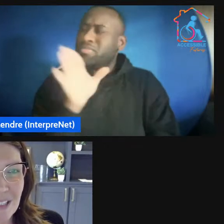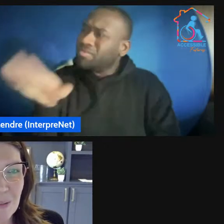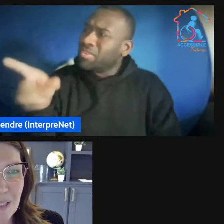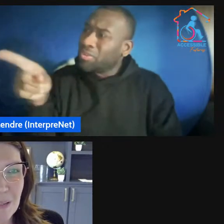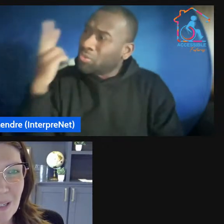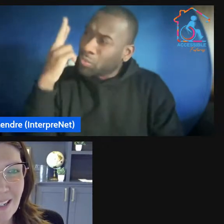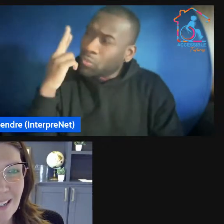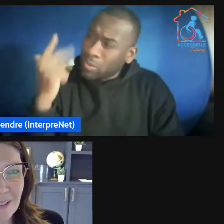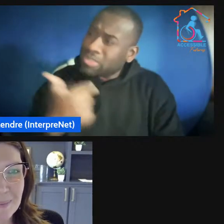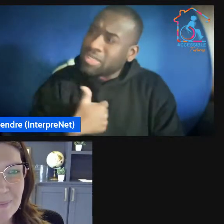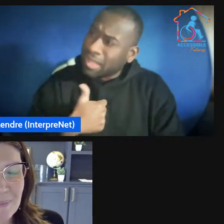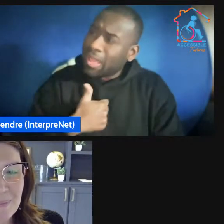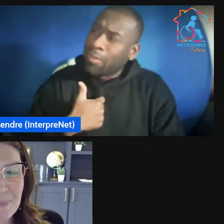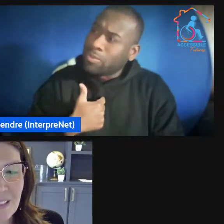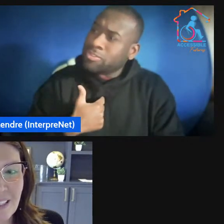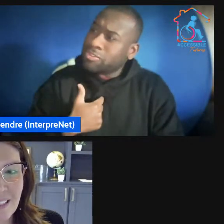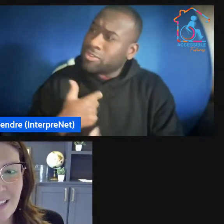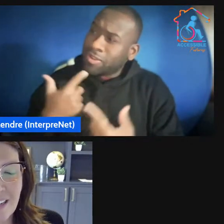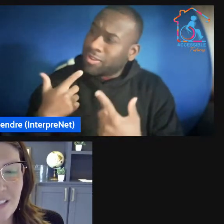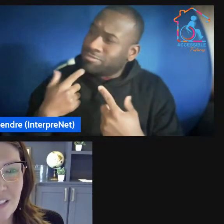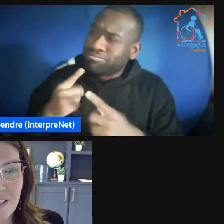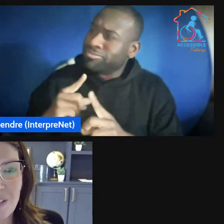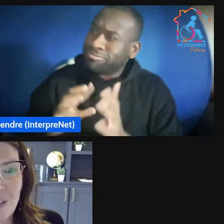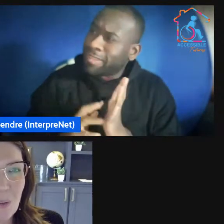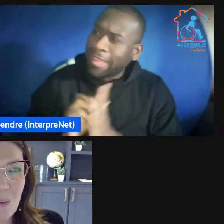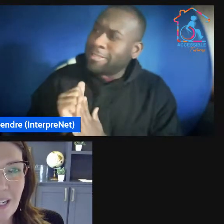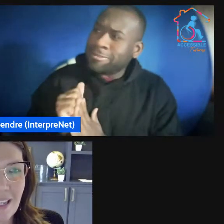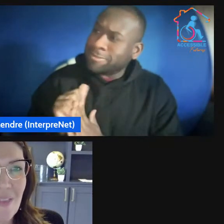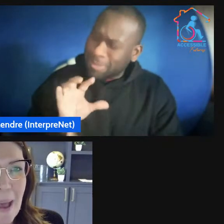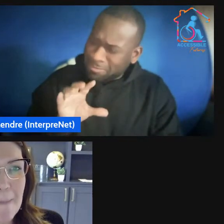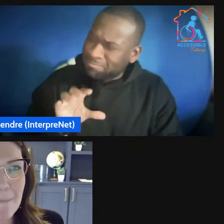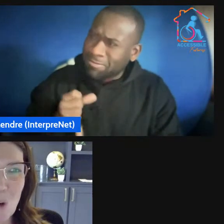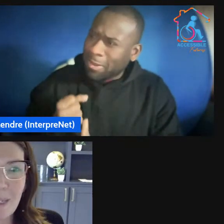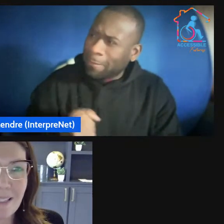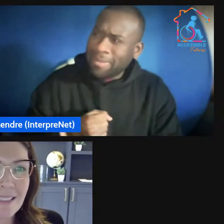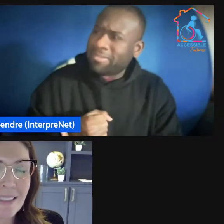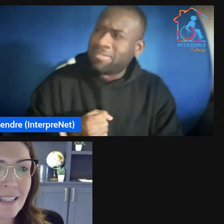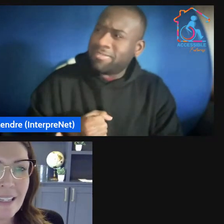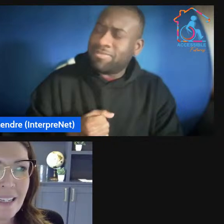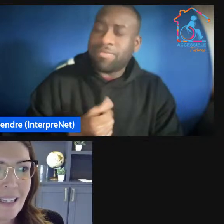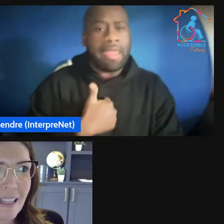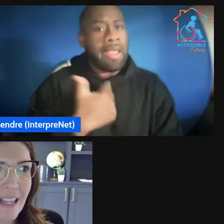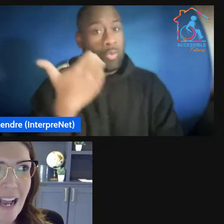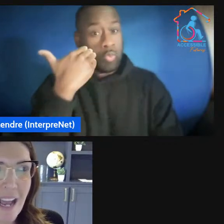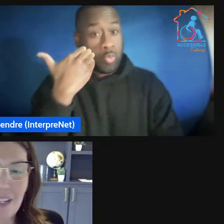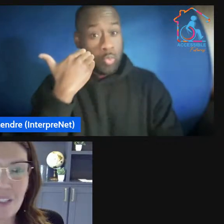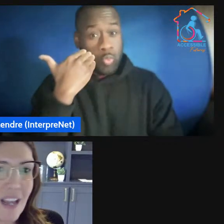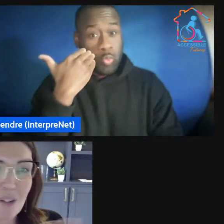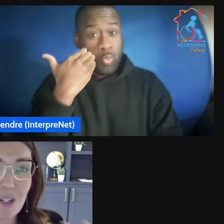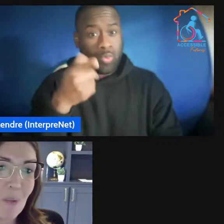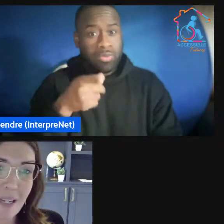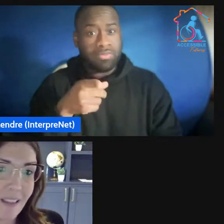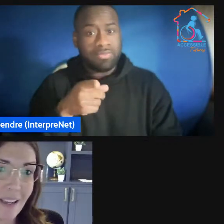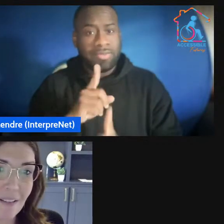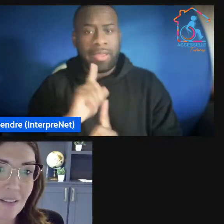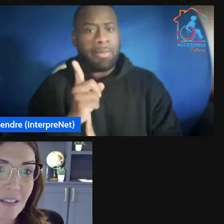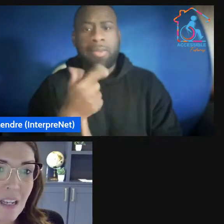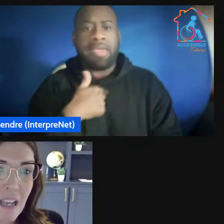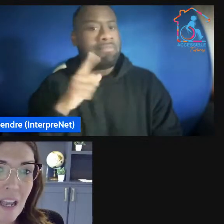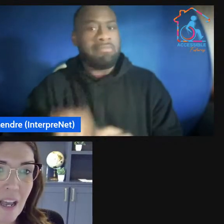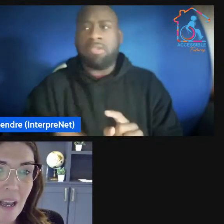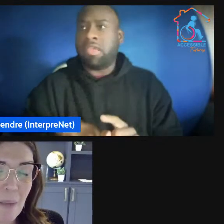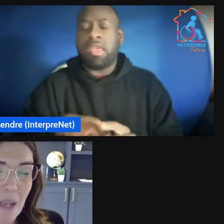reason that she was going to beat cancer. And I just knew in that moment that I could never do anything